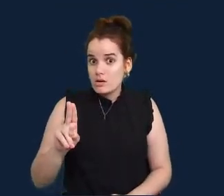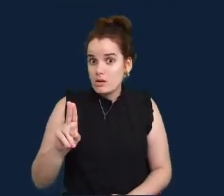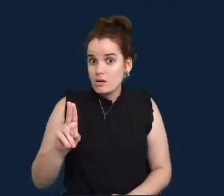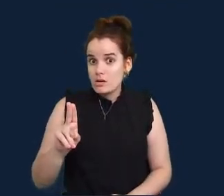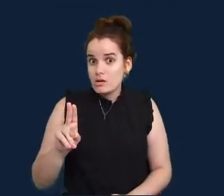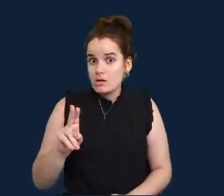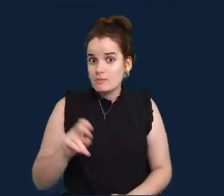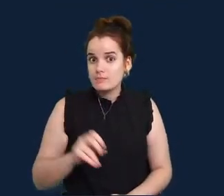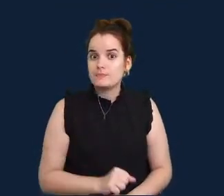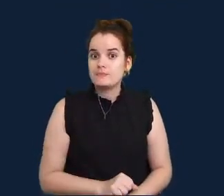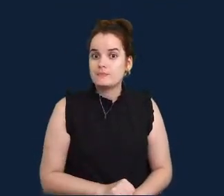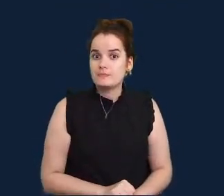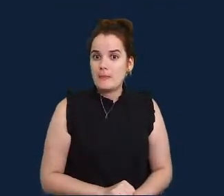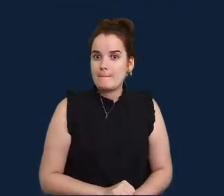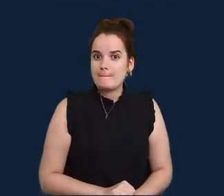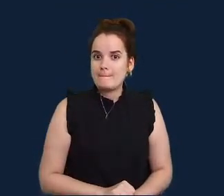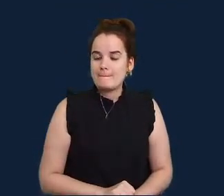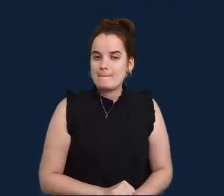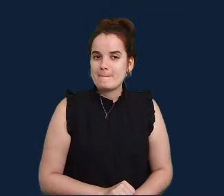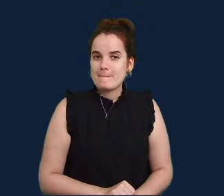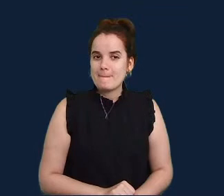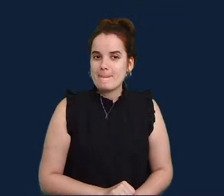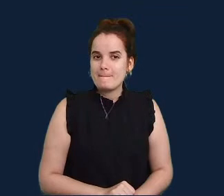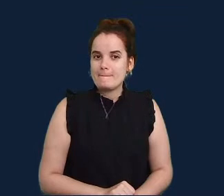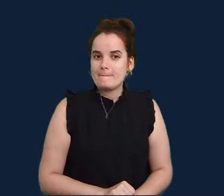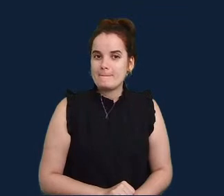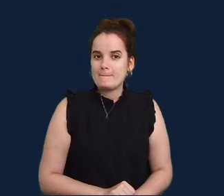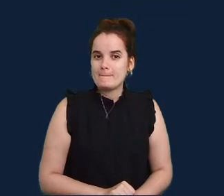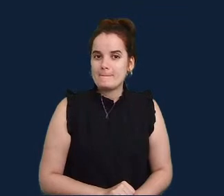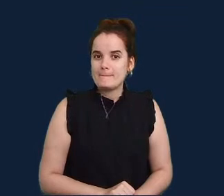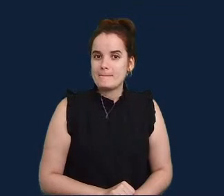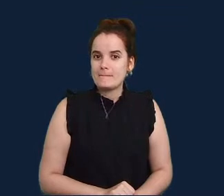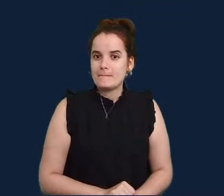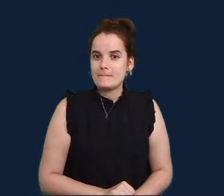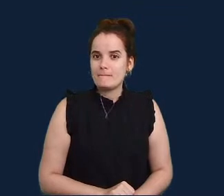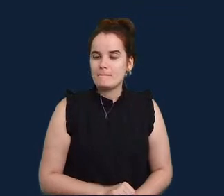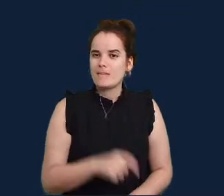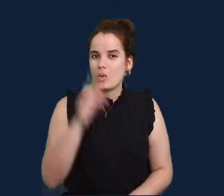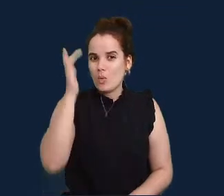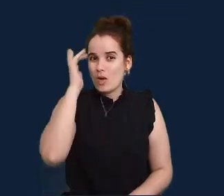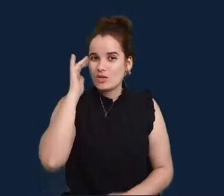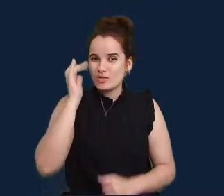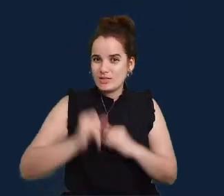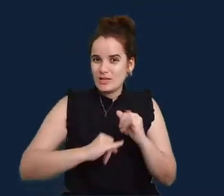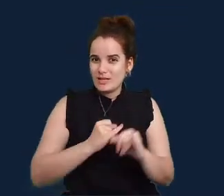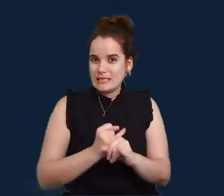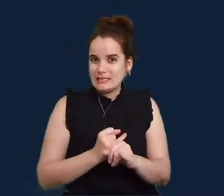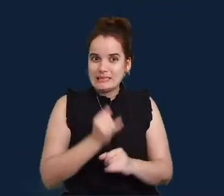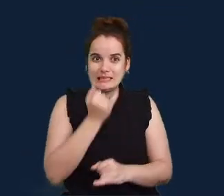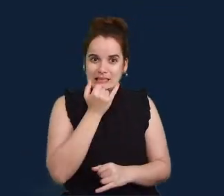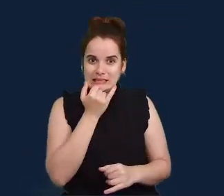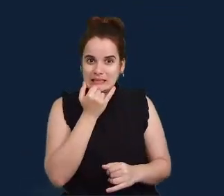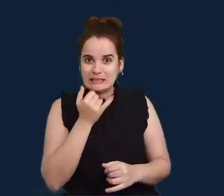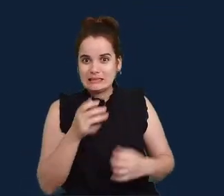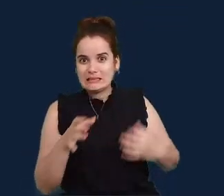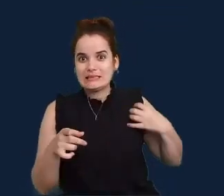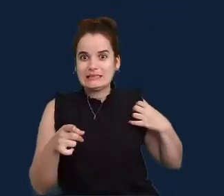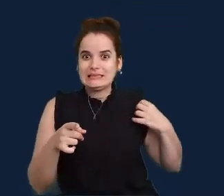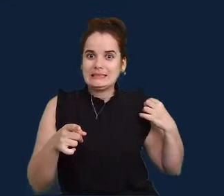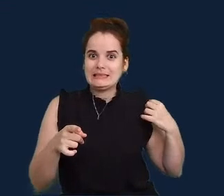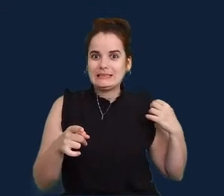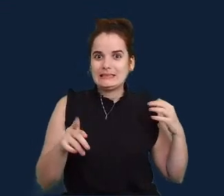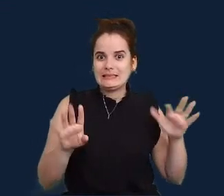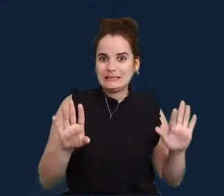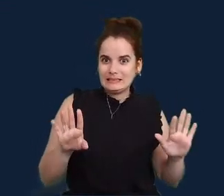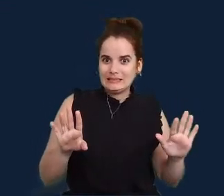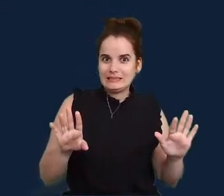I think her network is a little bit. Really sorry. So for the gun chart sales